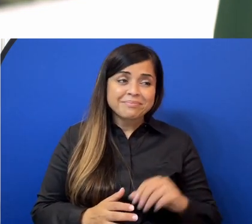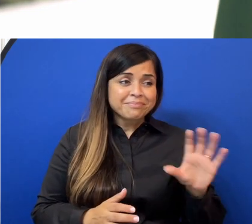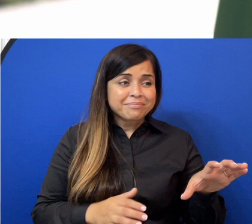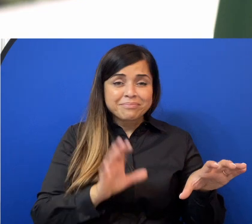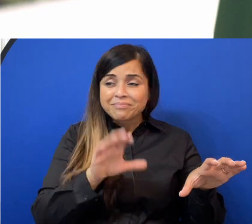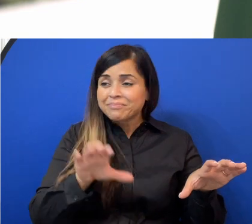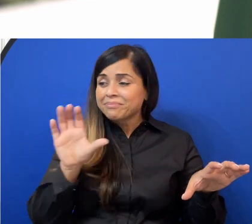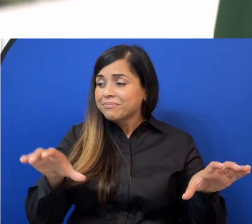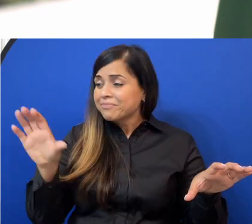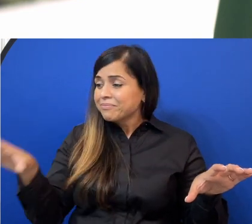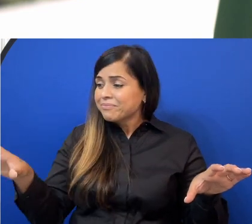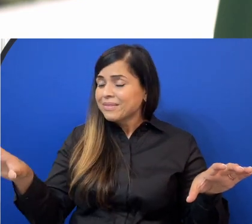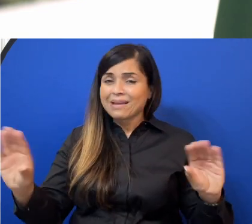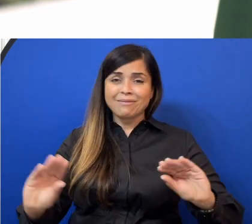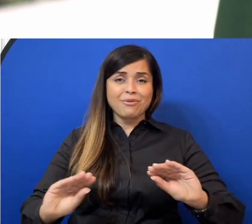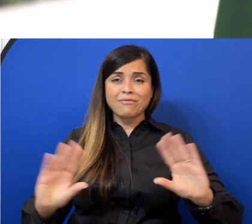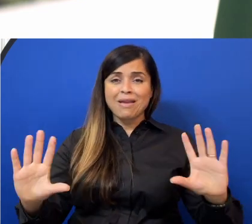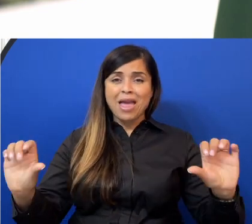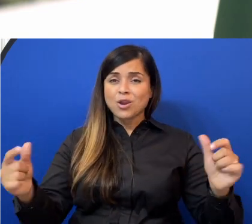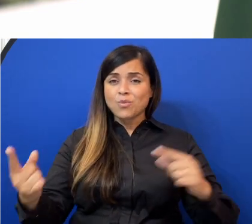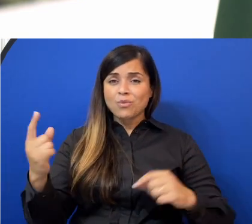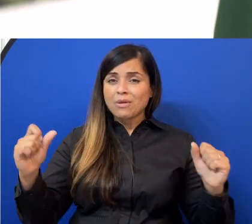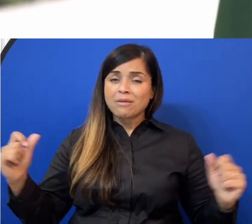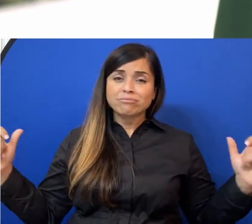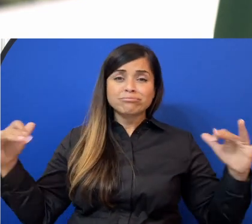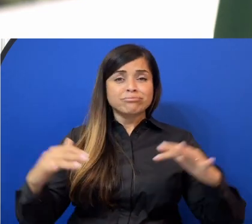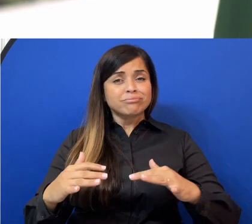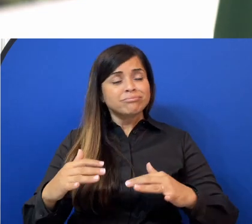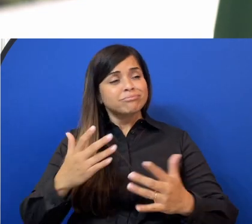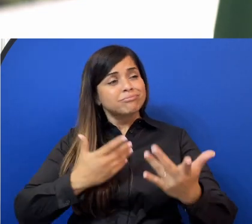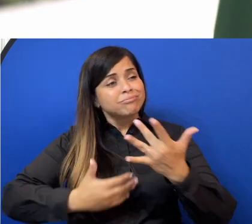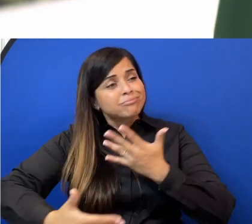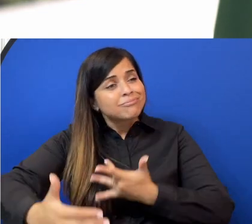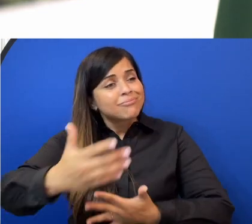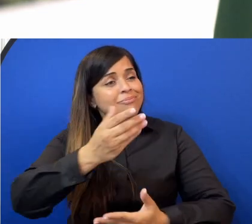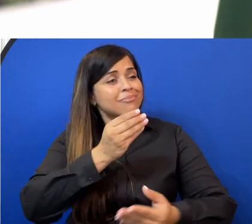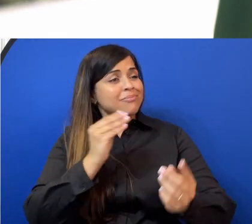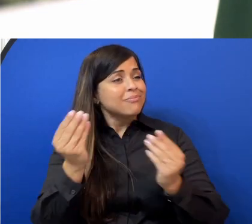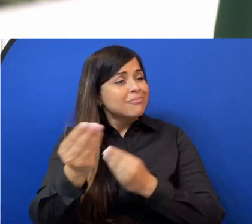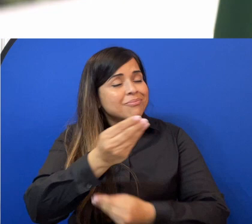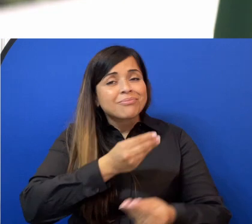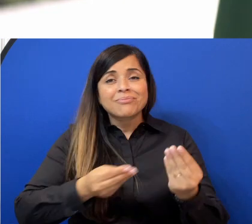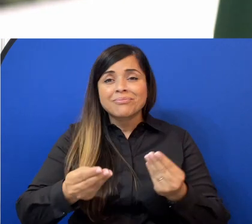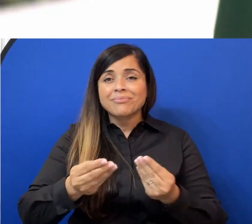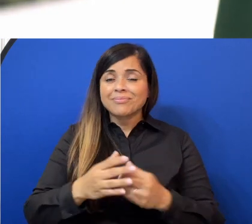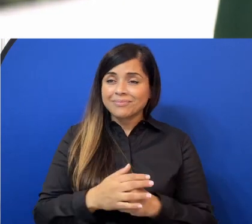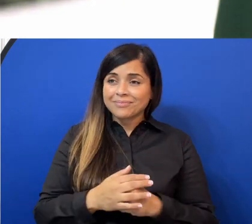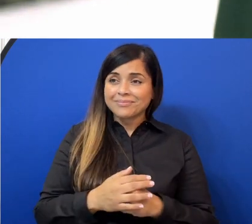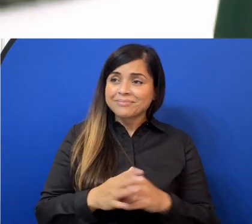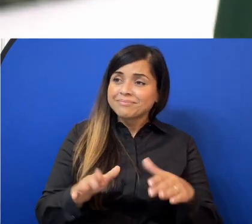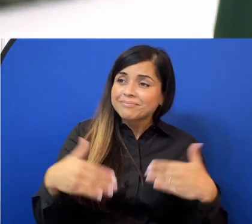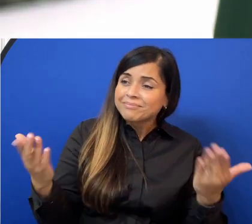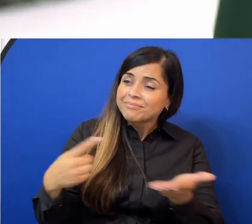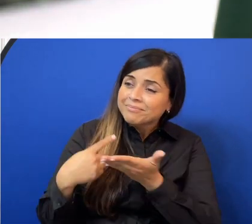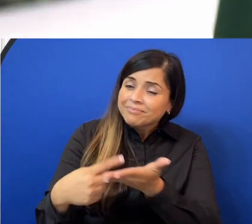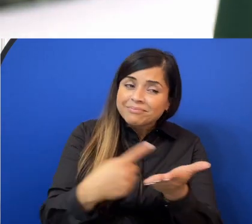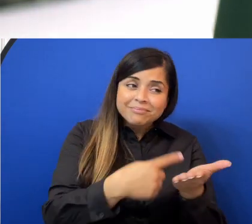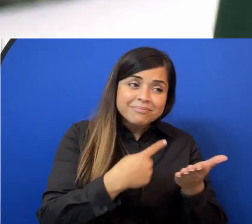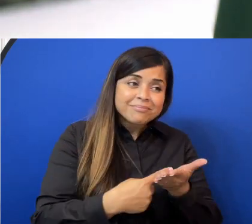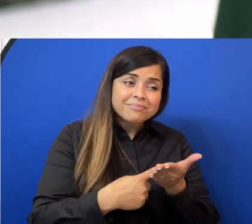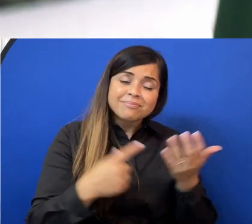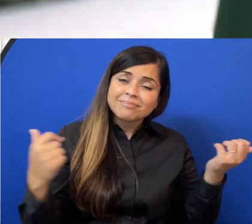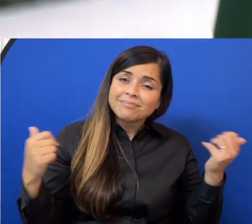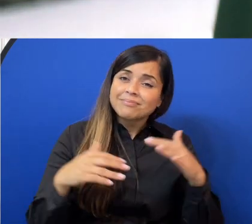transparency, enabling environments that promote cultural exchange, openness for dialogue, and the opportunity to come